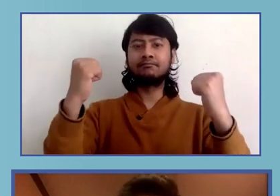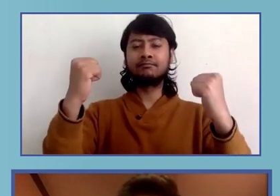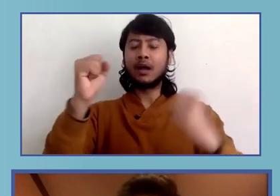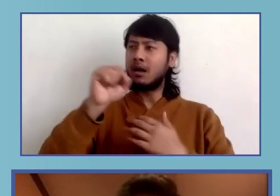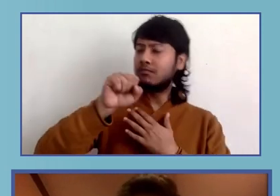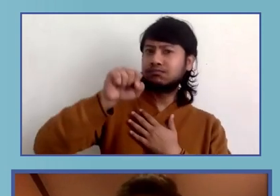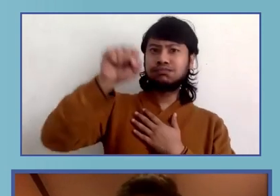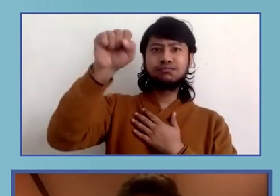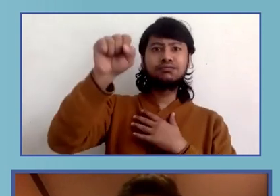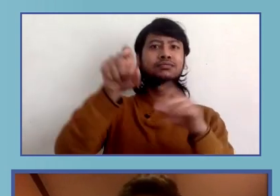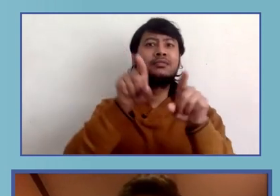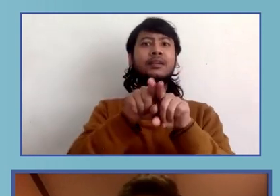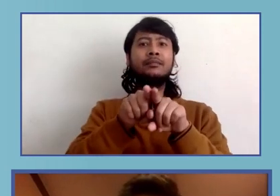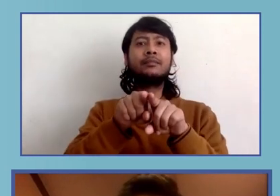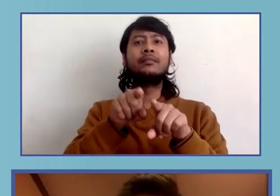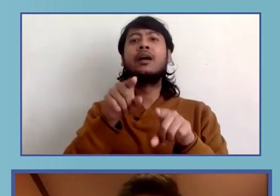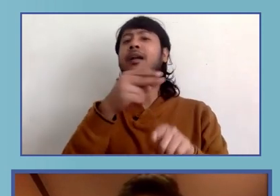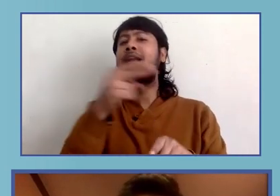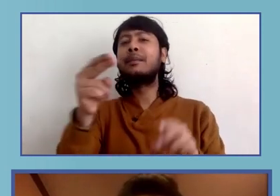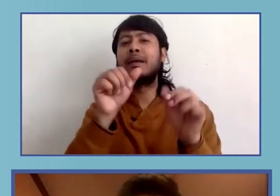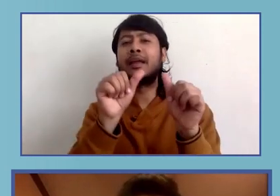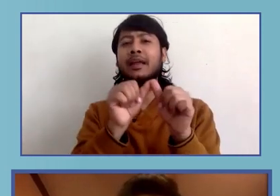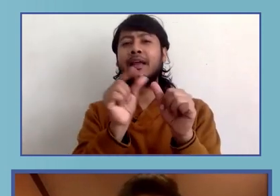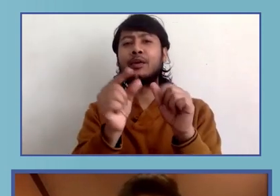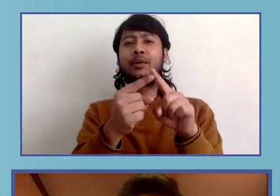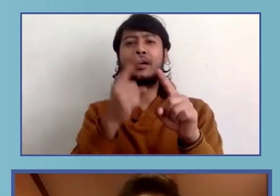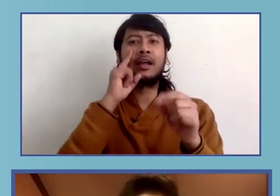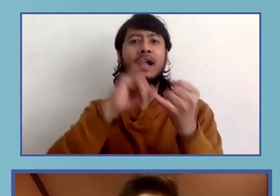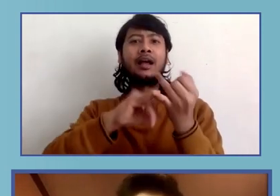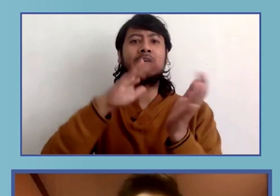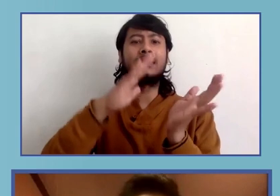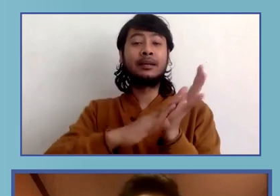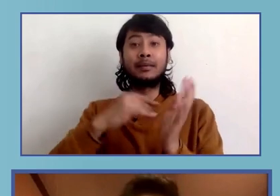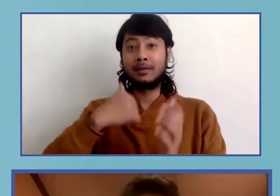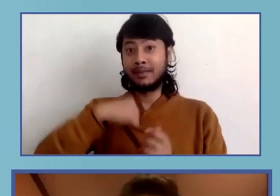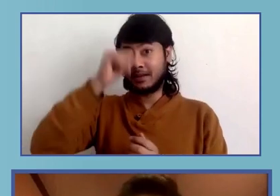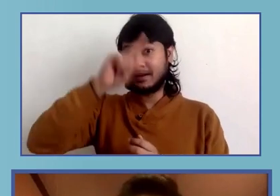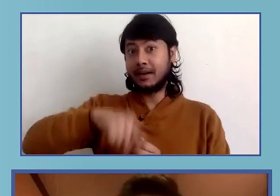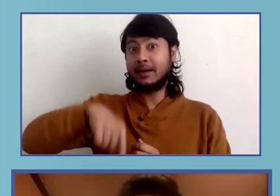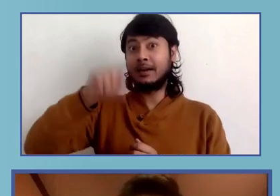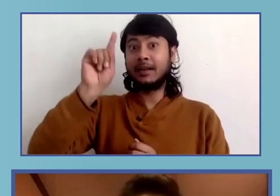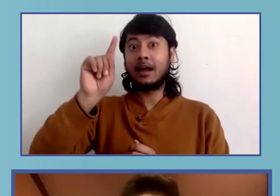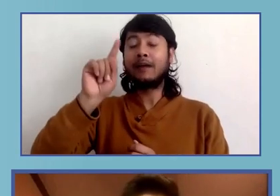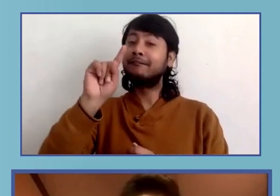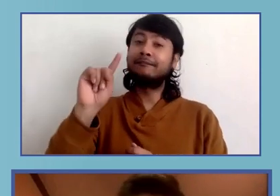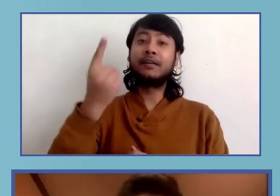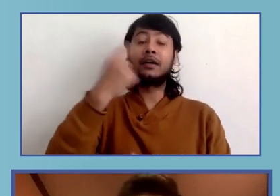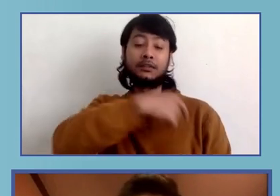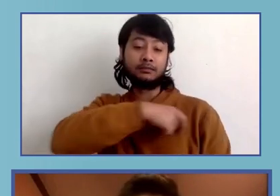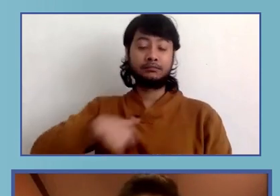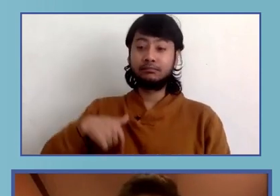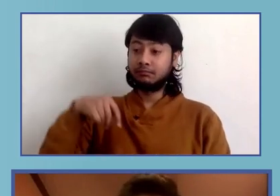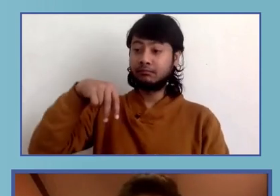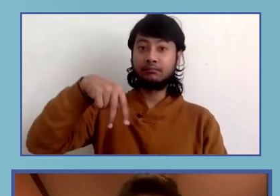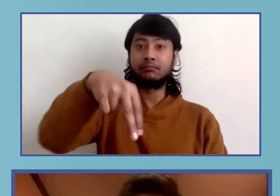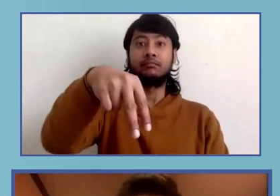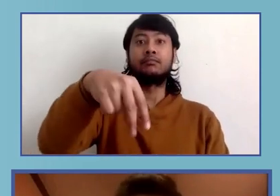autism. I'm India's first model with autism. I like